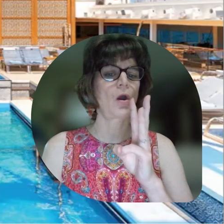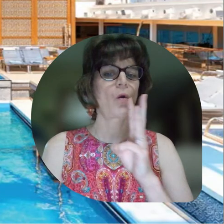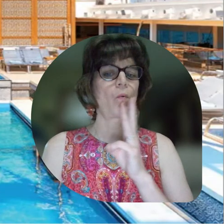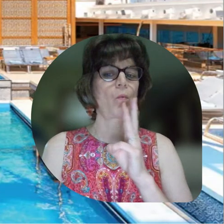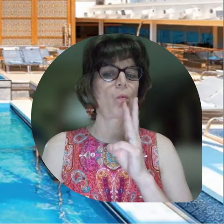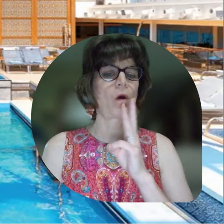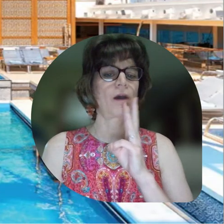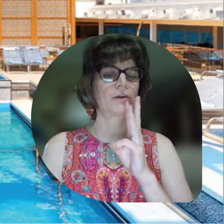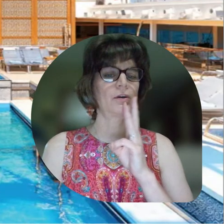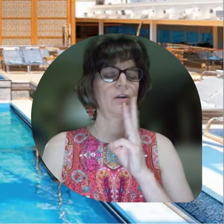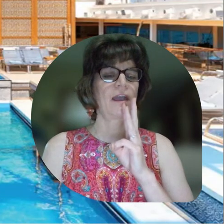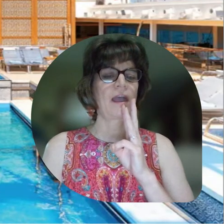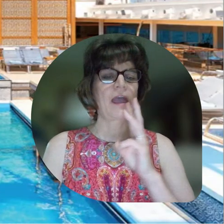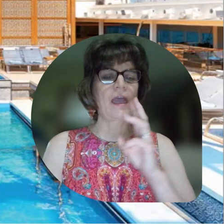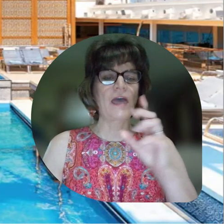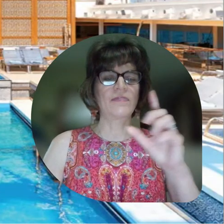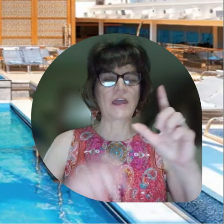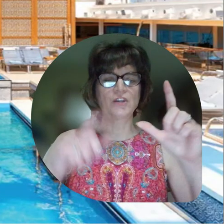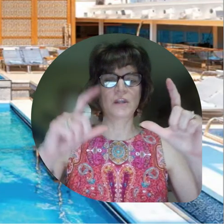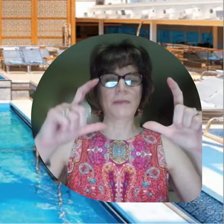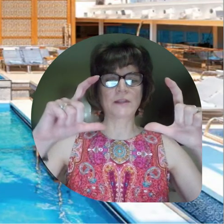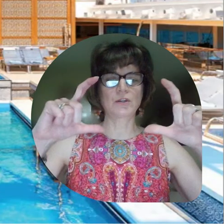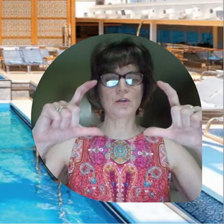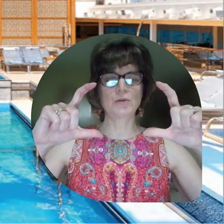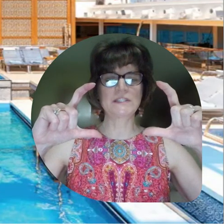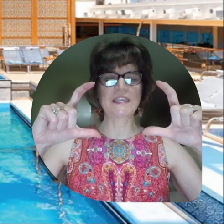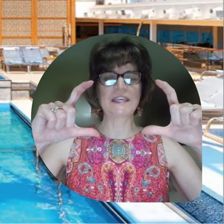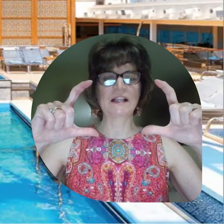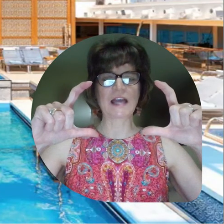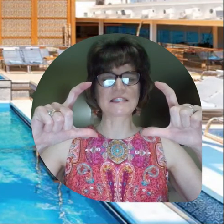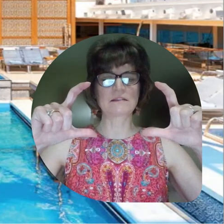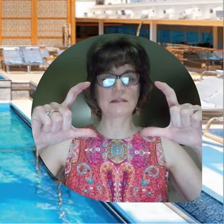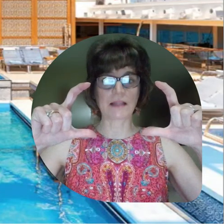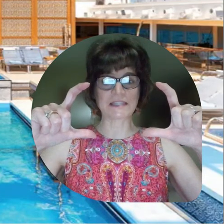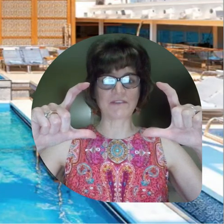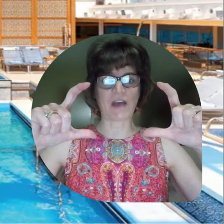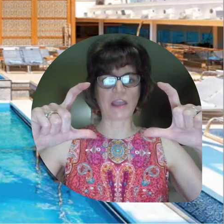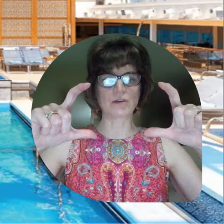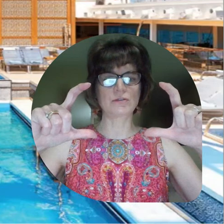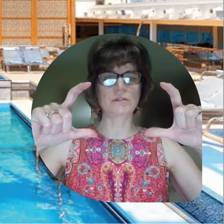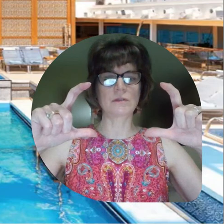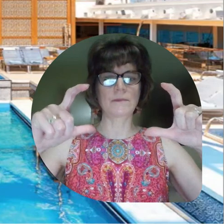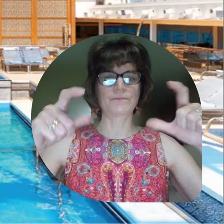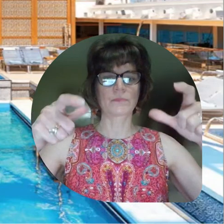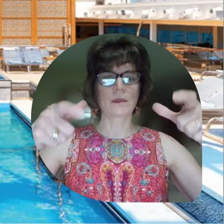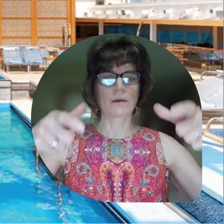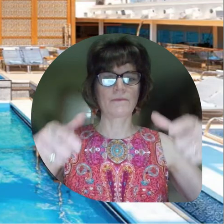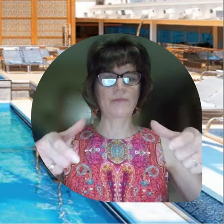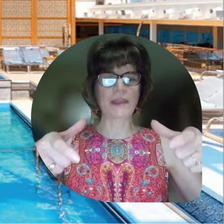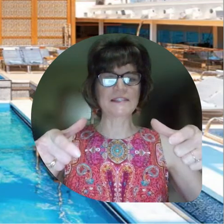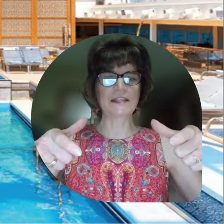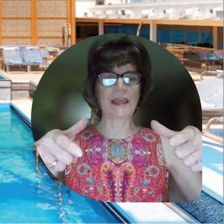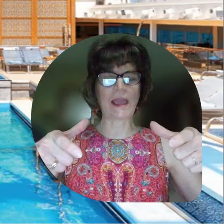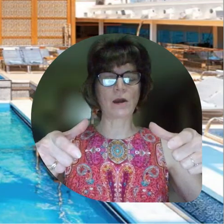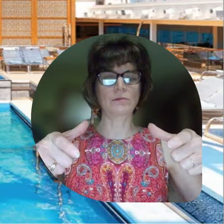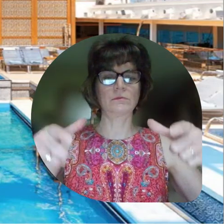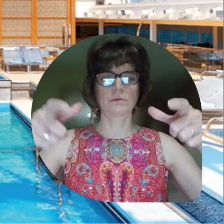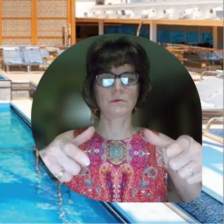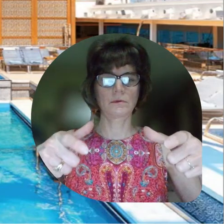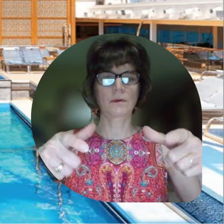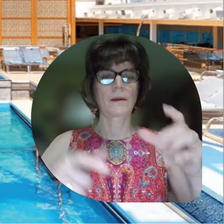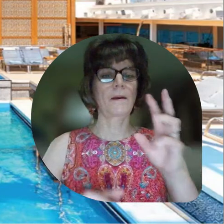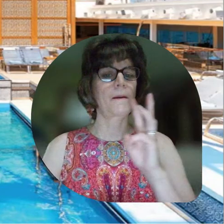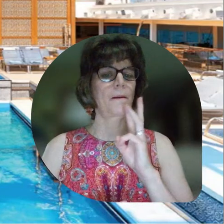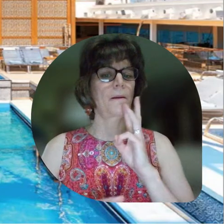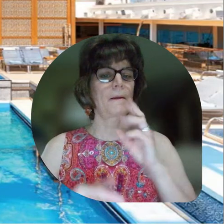chin. Water. And then you're going to make two C classifiers facing down.